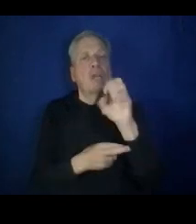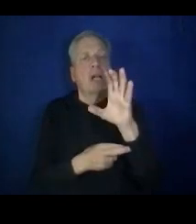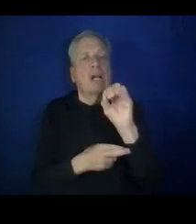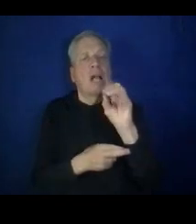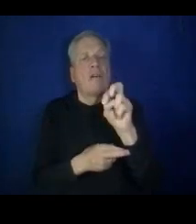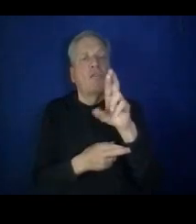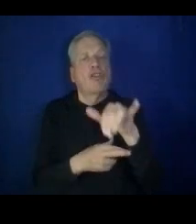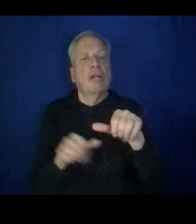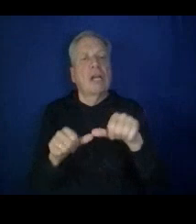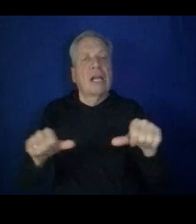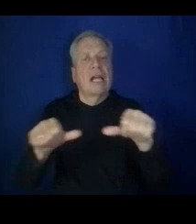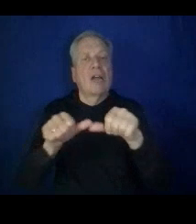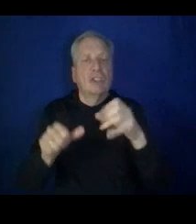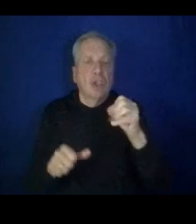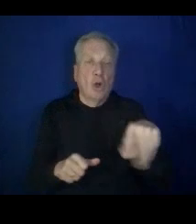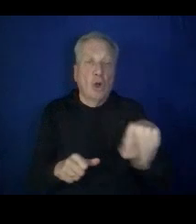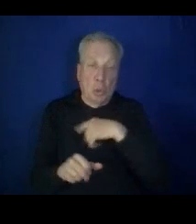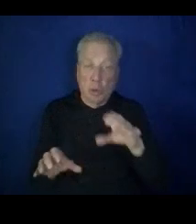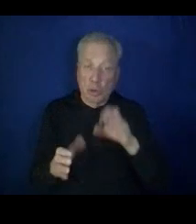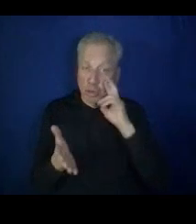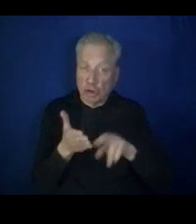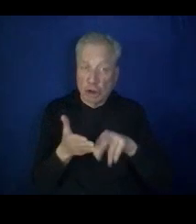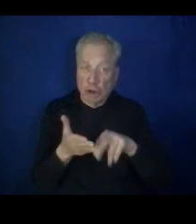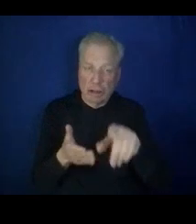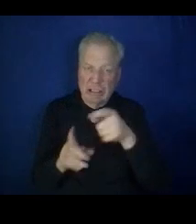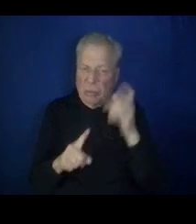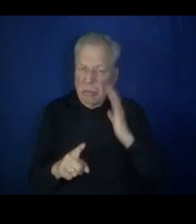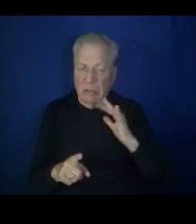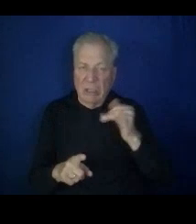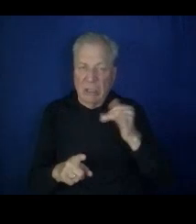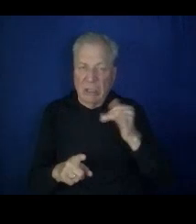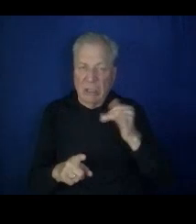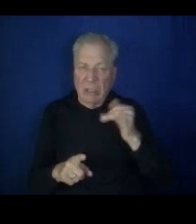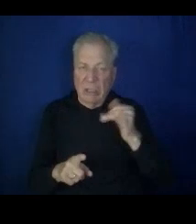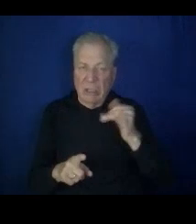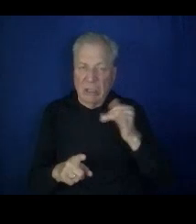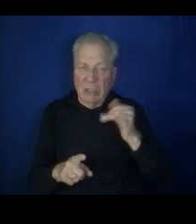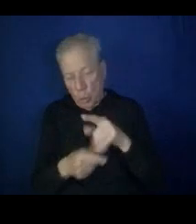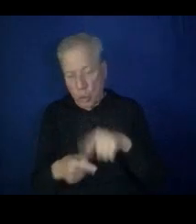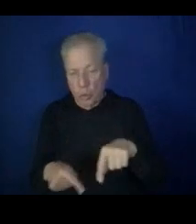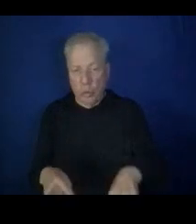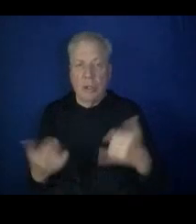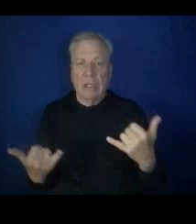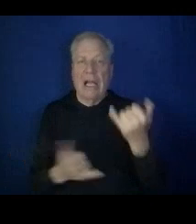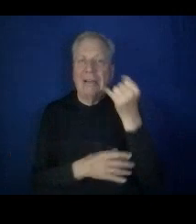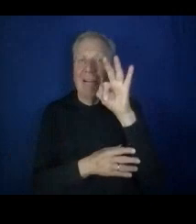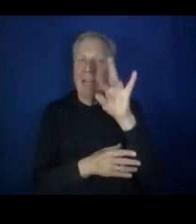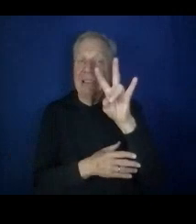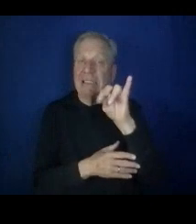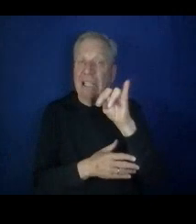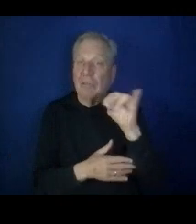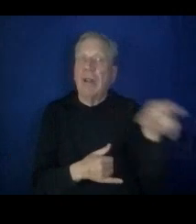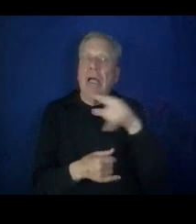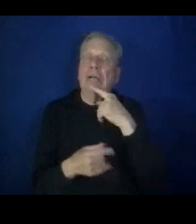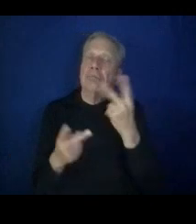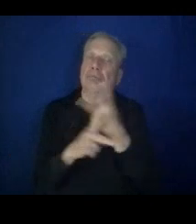So the Craighead brothers were doing research here from the 50s through 1970, and they estimated the population